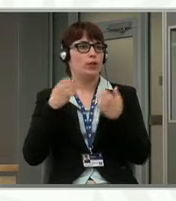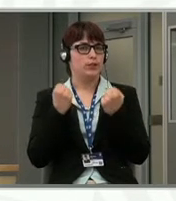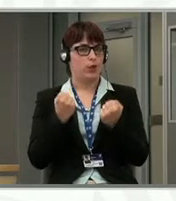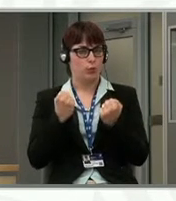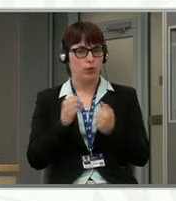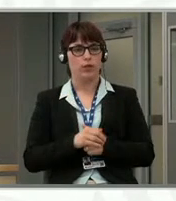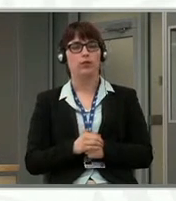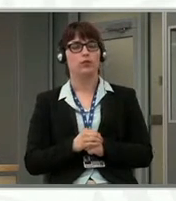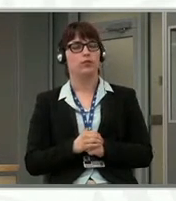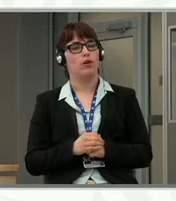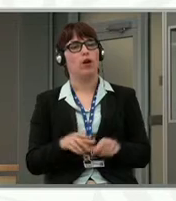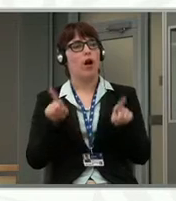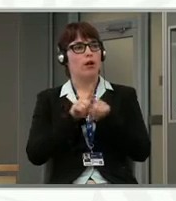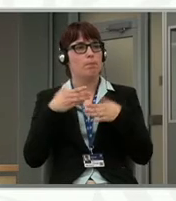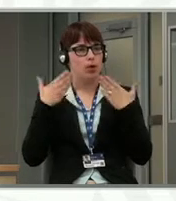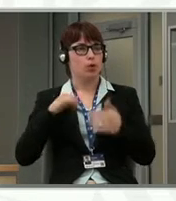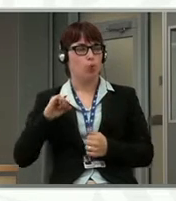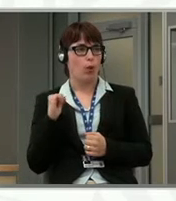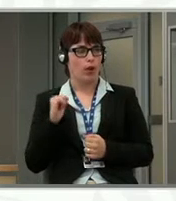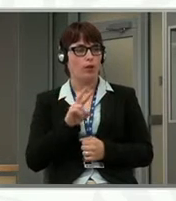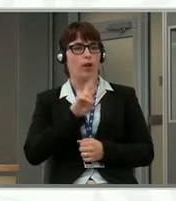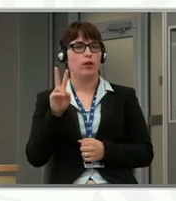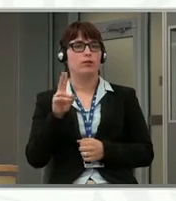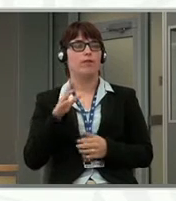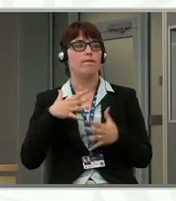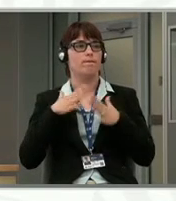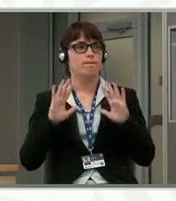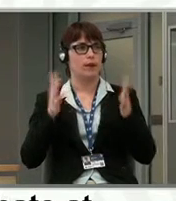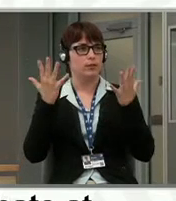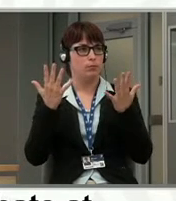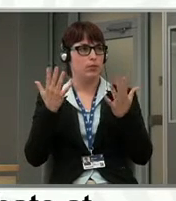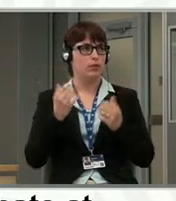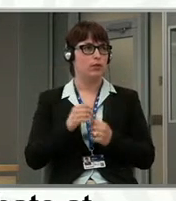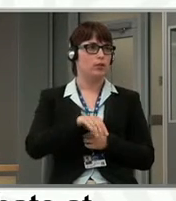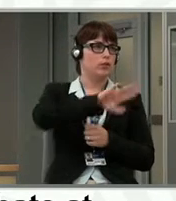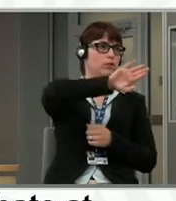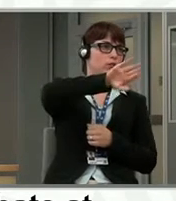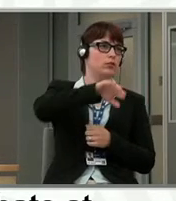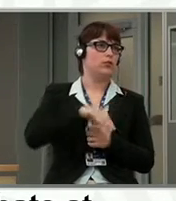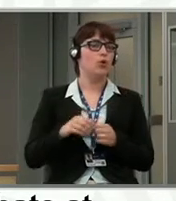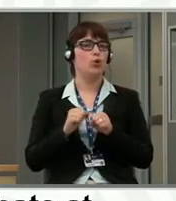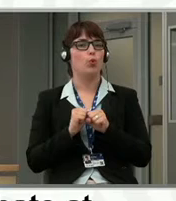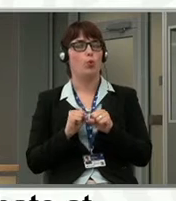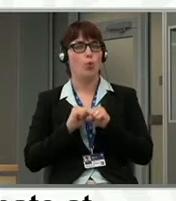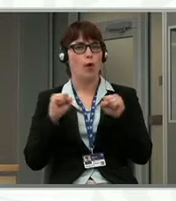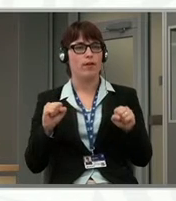during the working sessions, which have been constructive and meaningful. Thank you to colleagues